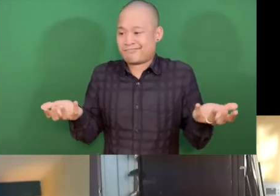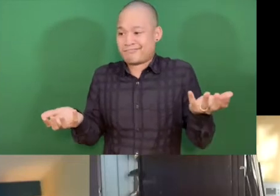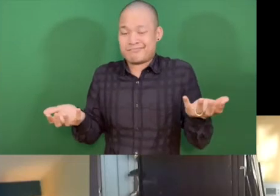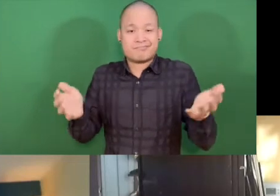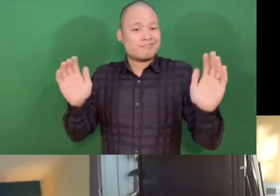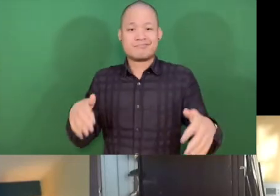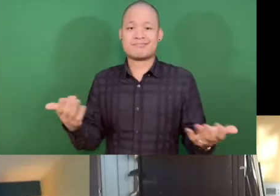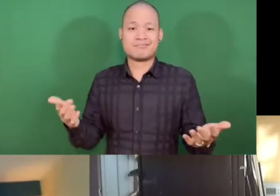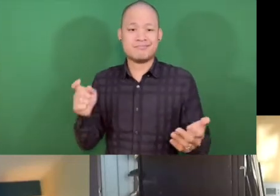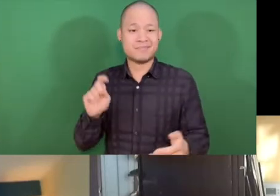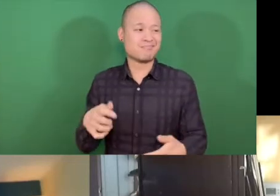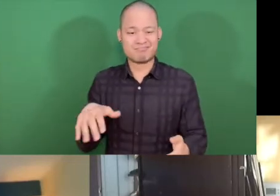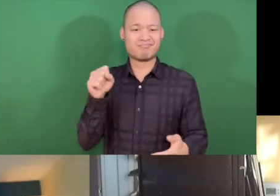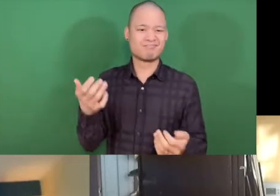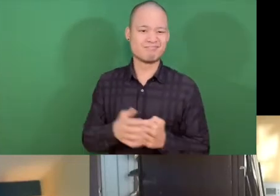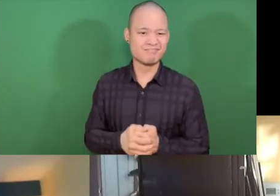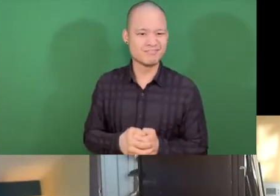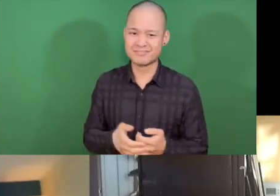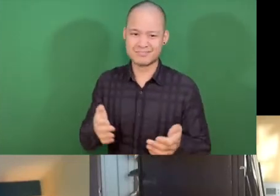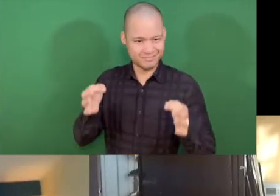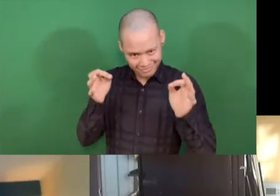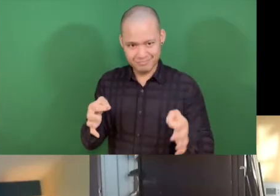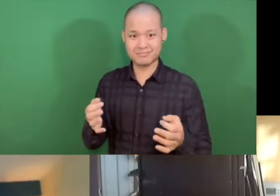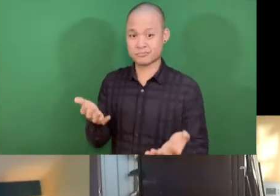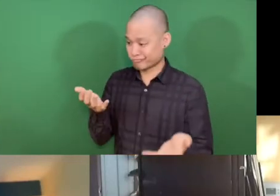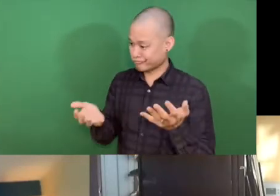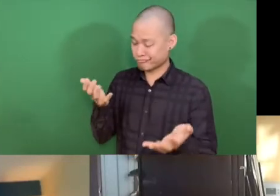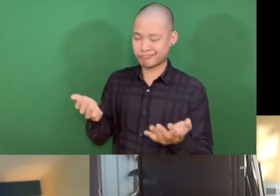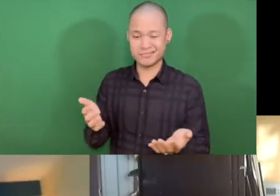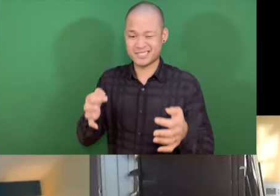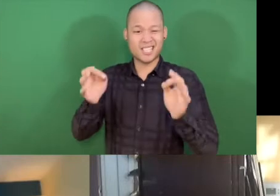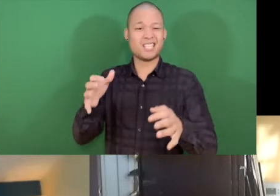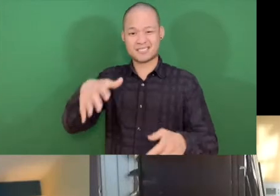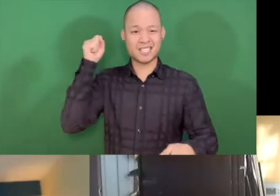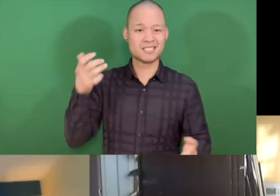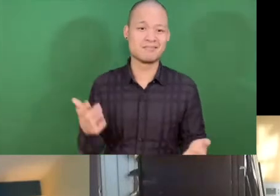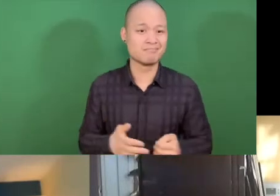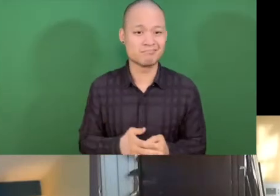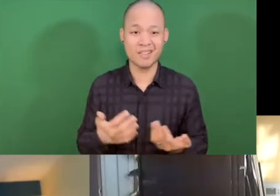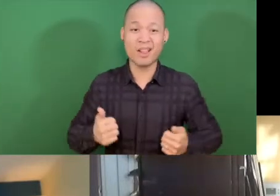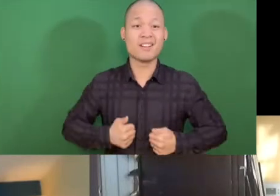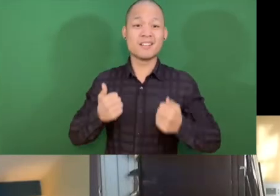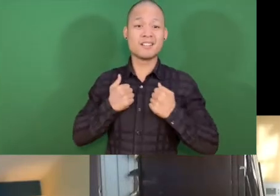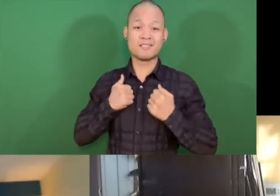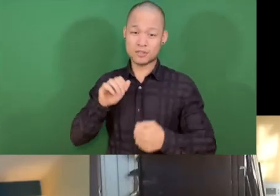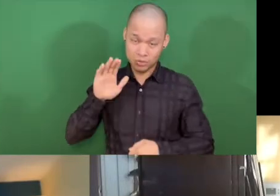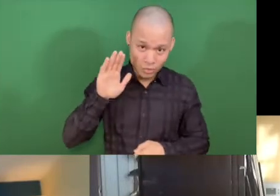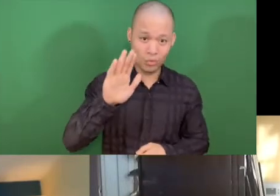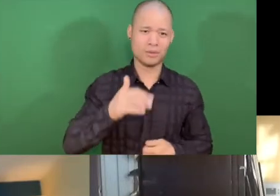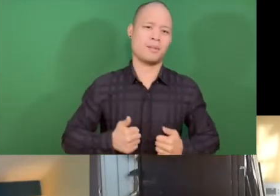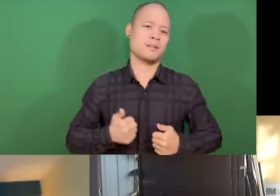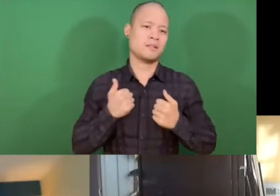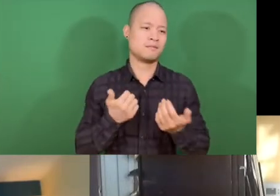And you just weigh them. Having weighed them, you take the risk and live the life you